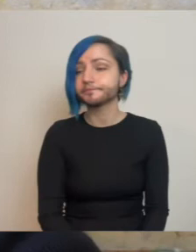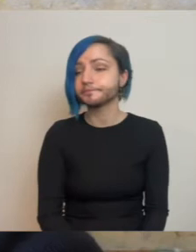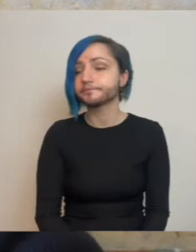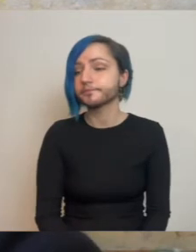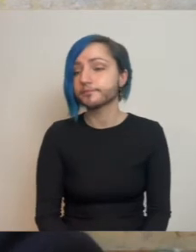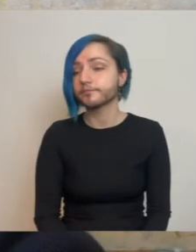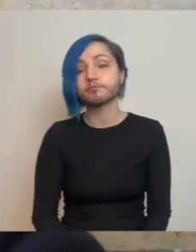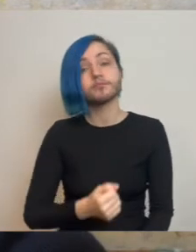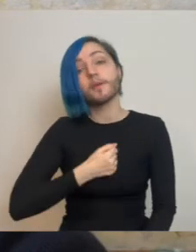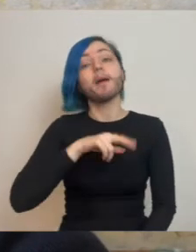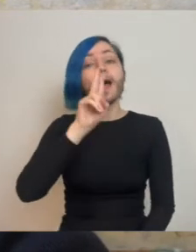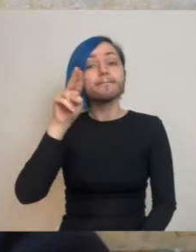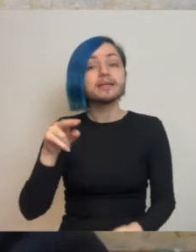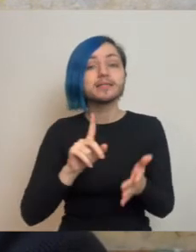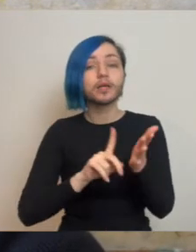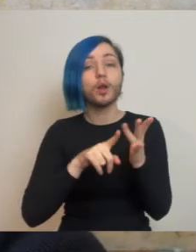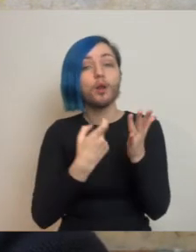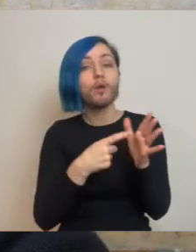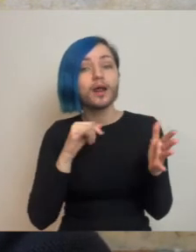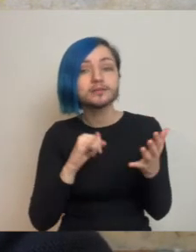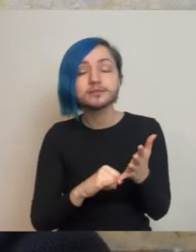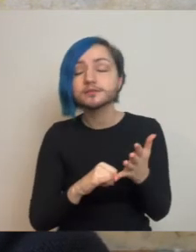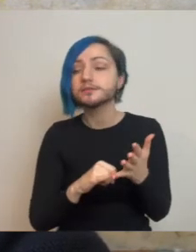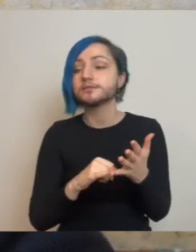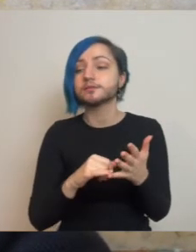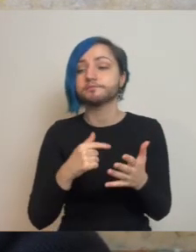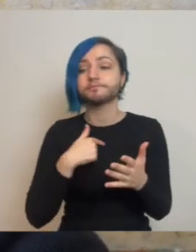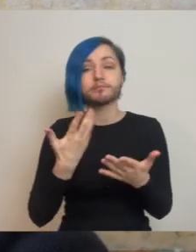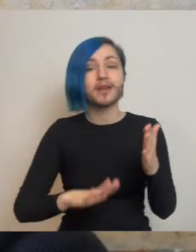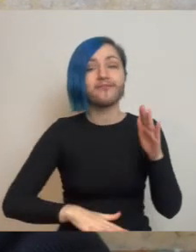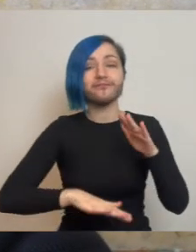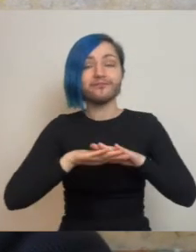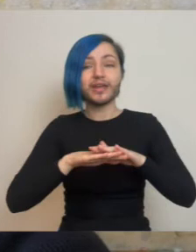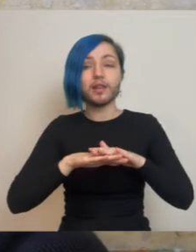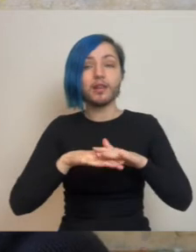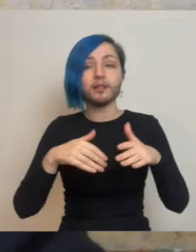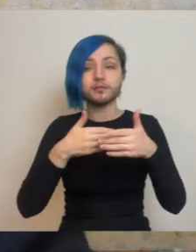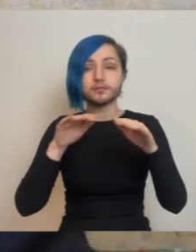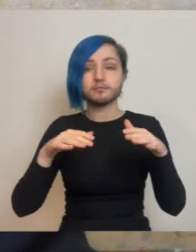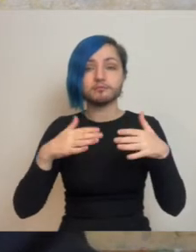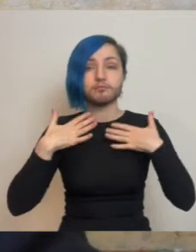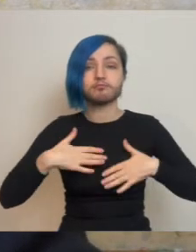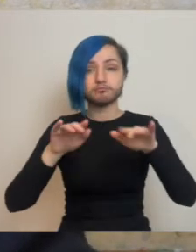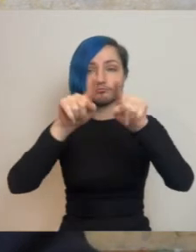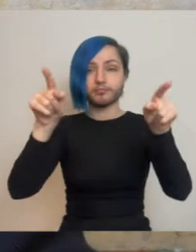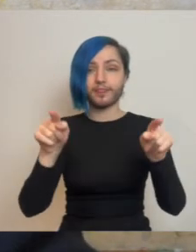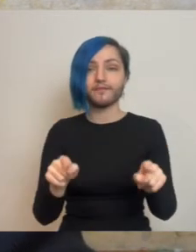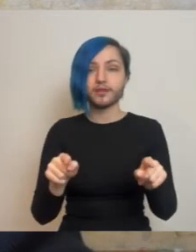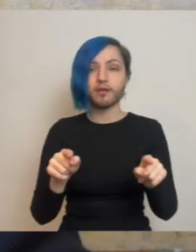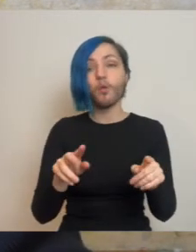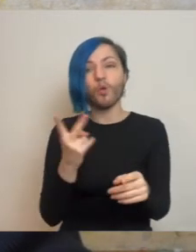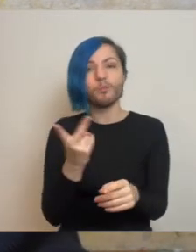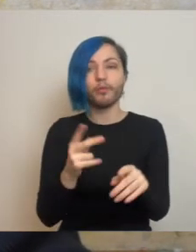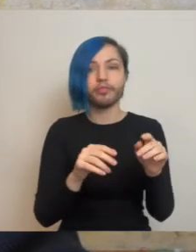In my painting Loras, I filled the figure with, the figures